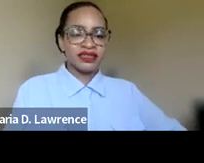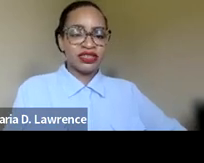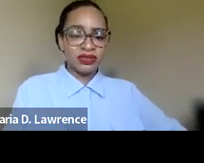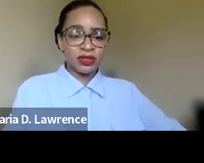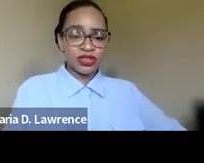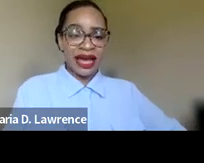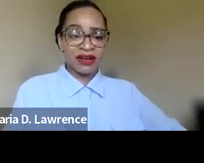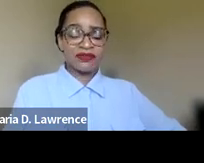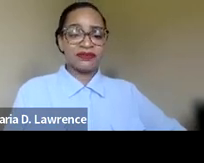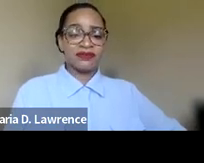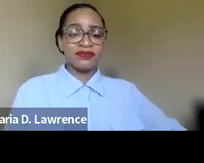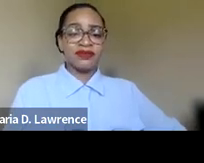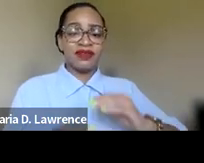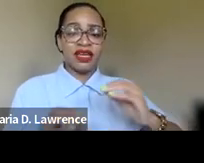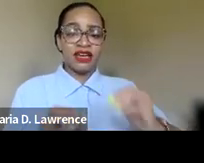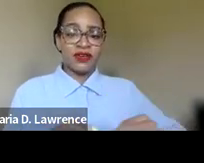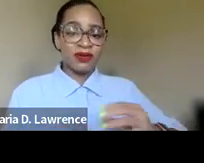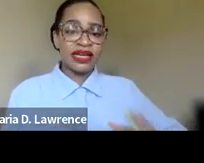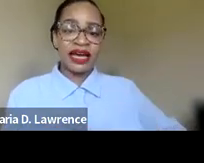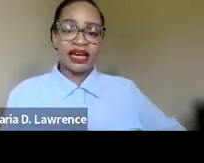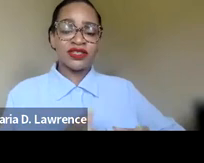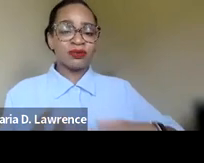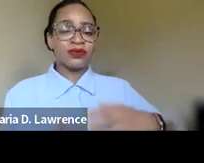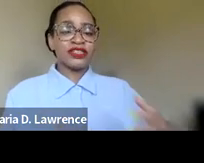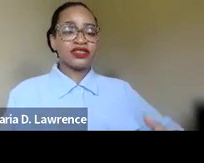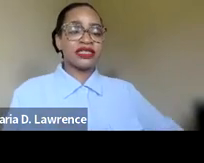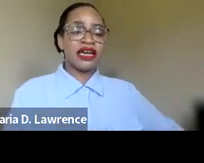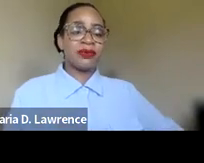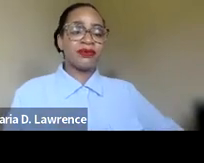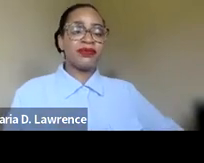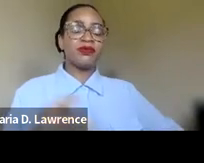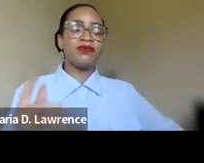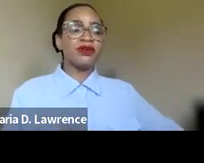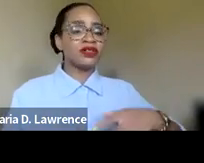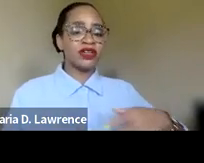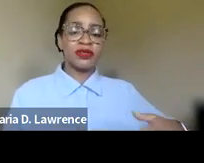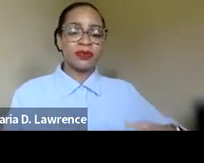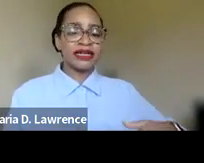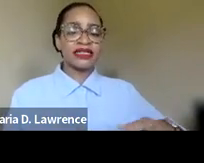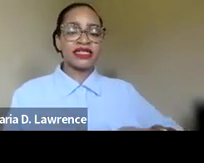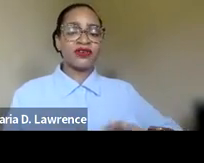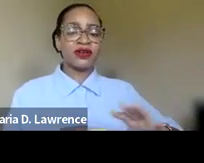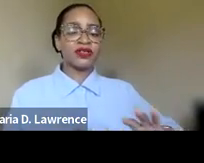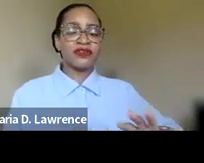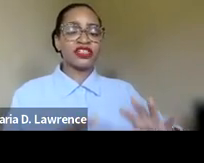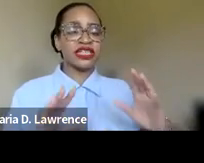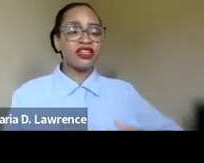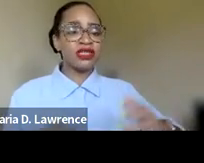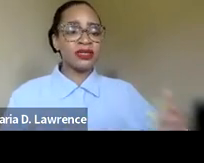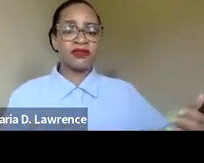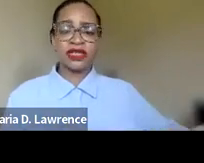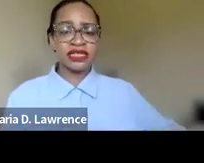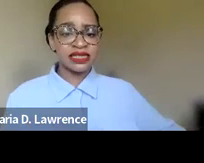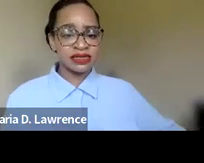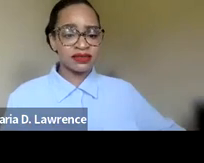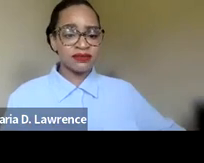Finally, use what you have. If you only have certain professionals at the table, review their scopes of practice for those professionals and use them